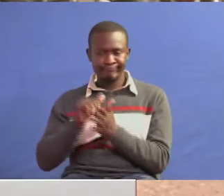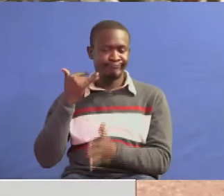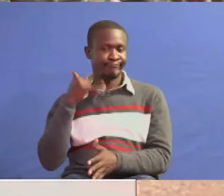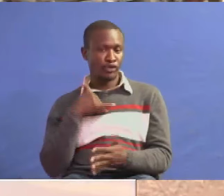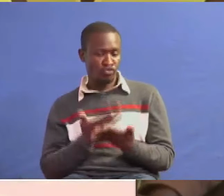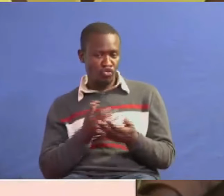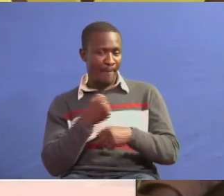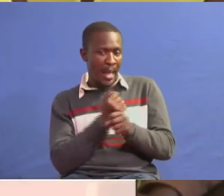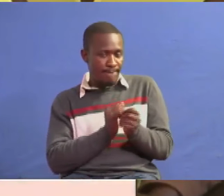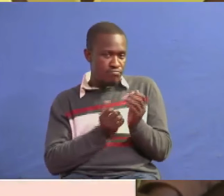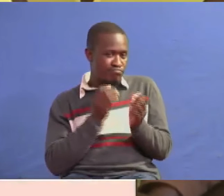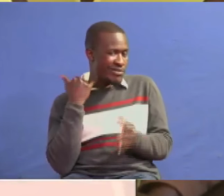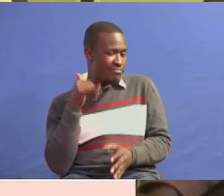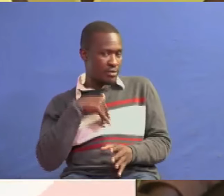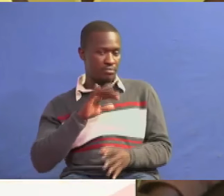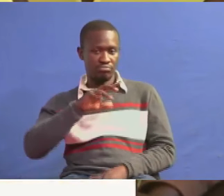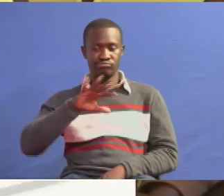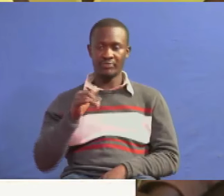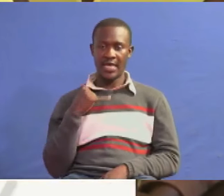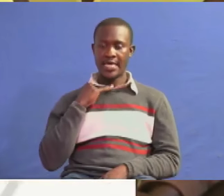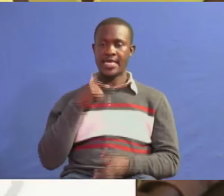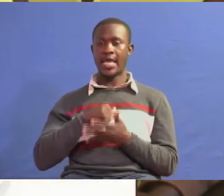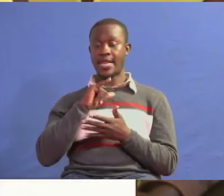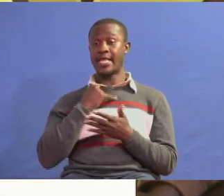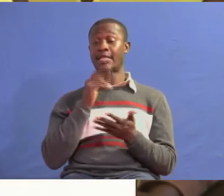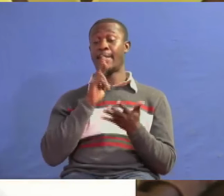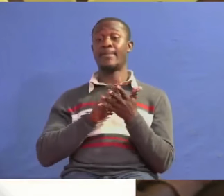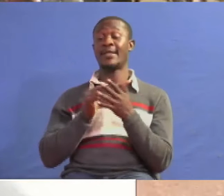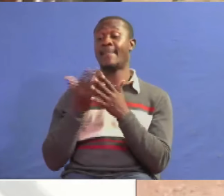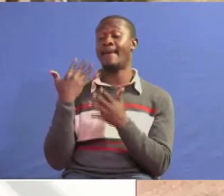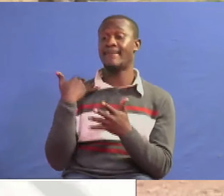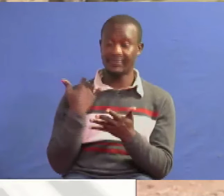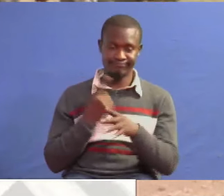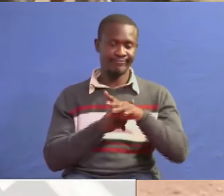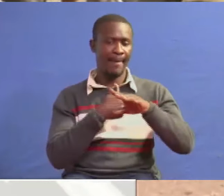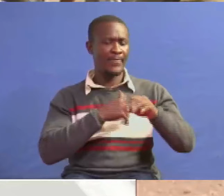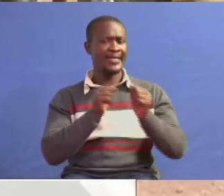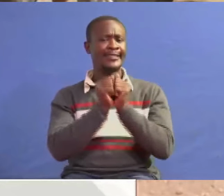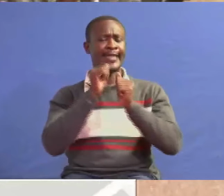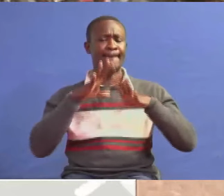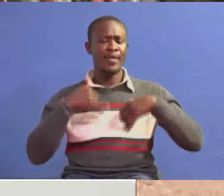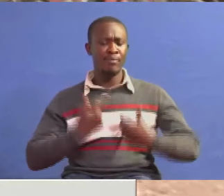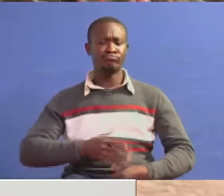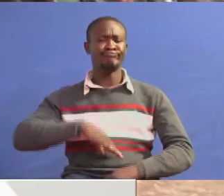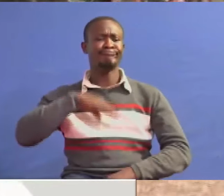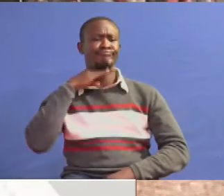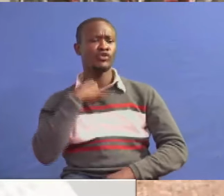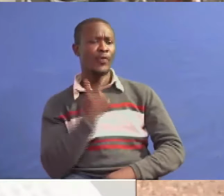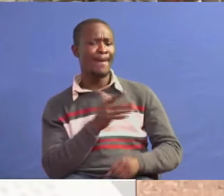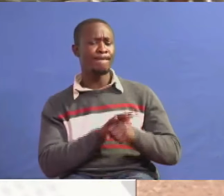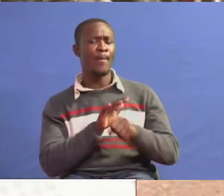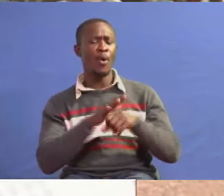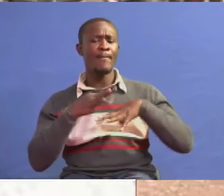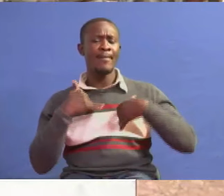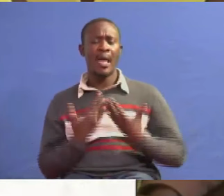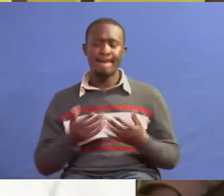fuel crime in the county. It is reported that in the recent past, over 10 people have been murdered, with most victims being